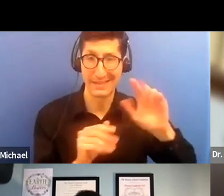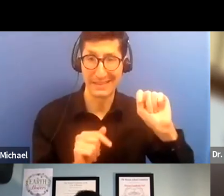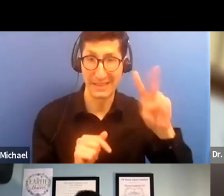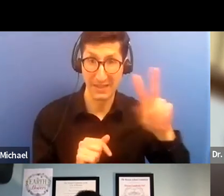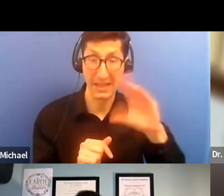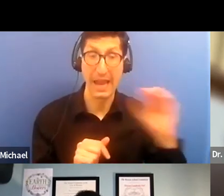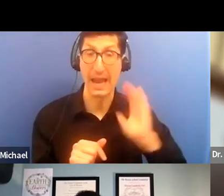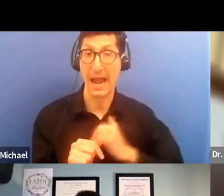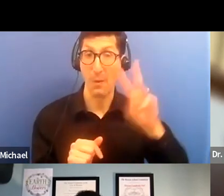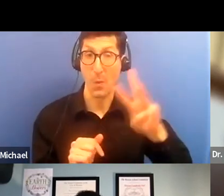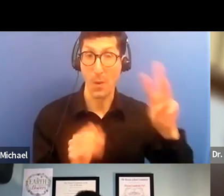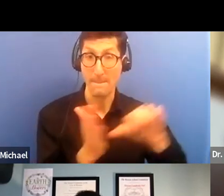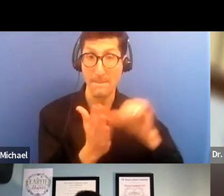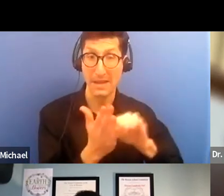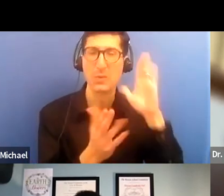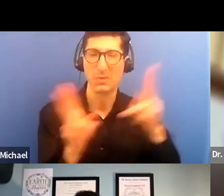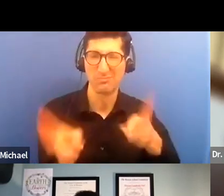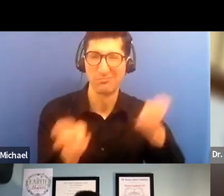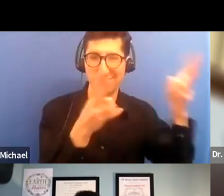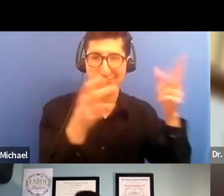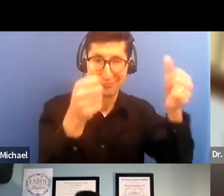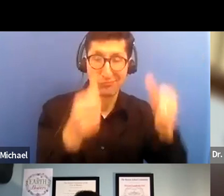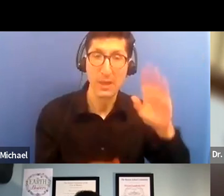committee's webpage, which is